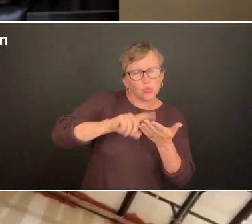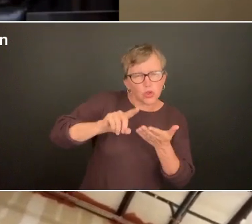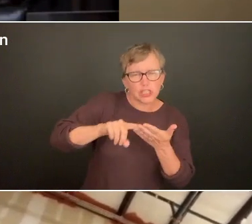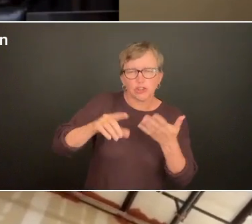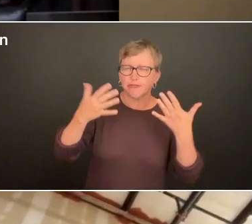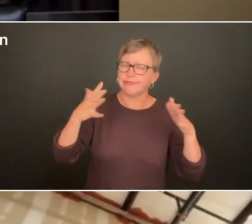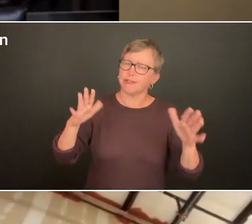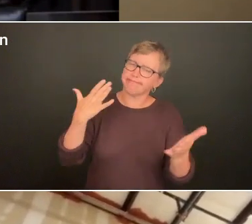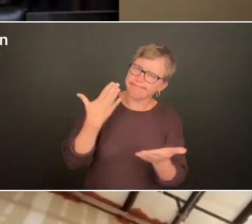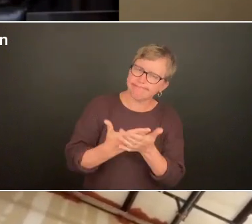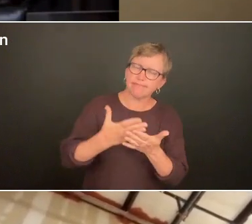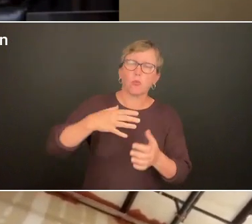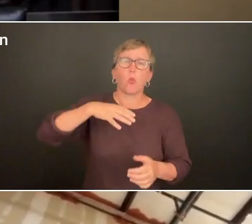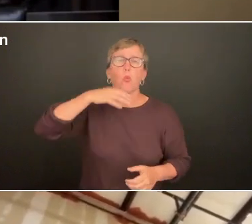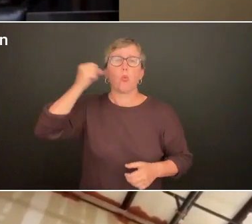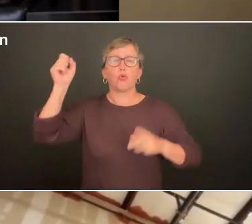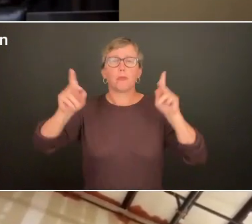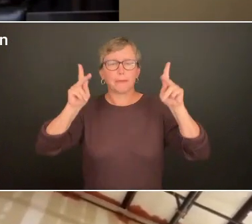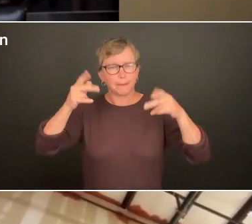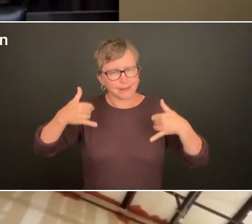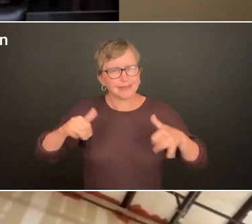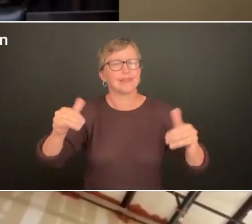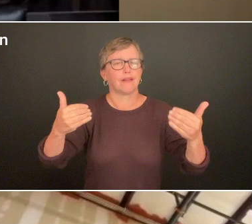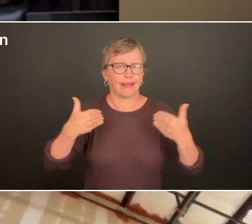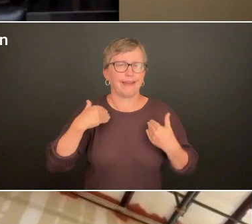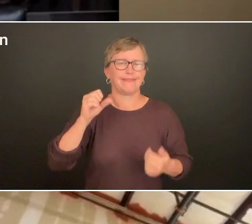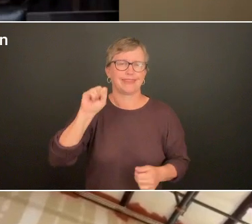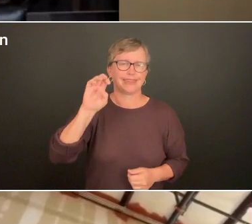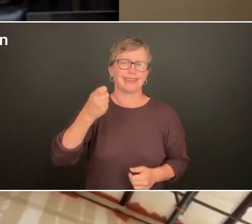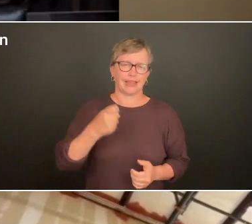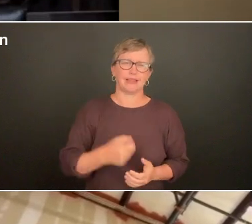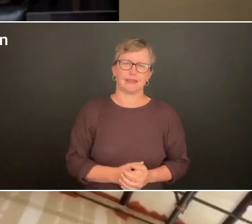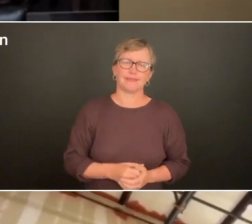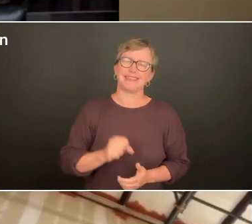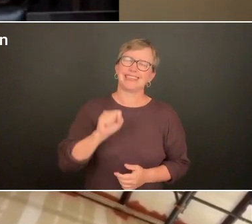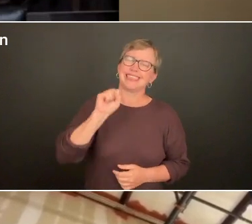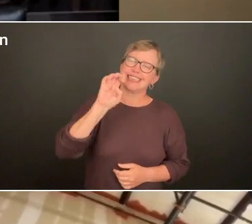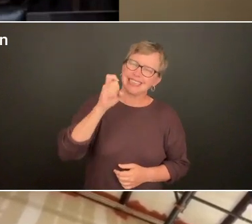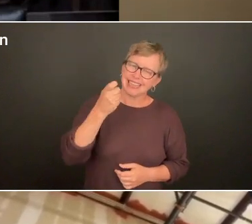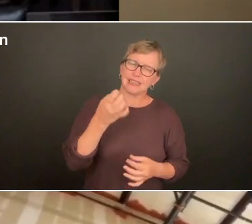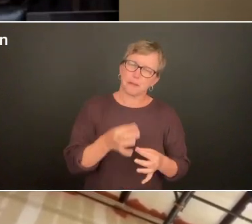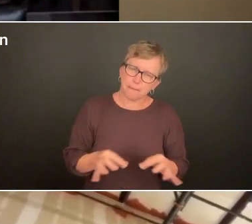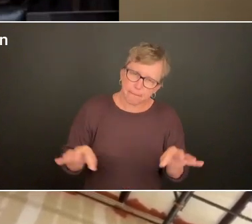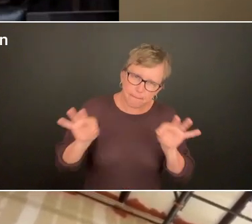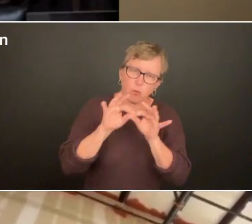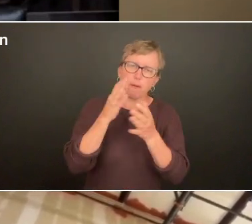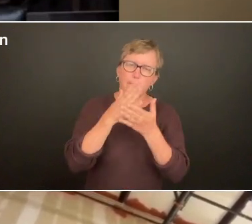show that even older people have sex. So it is. You know, geriatric people have sex, so it